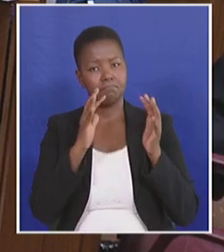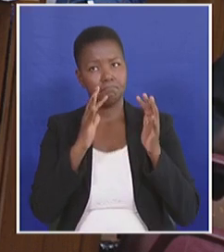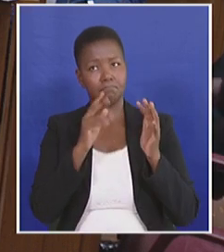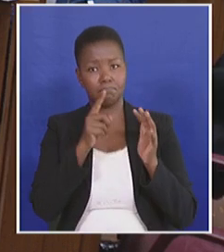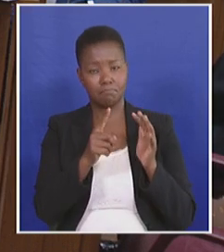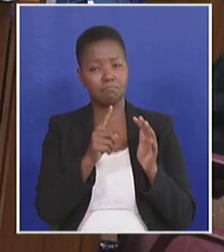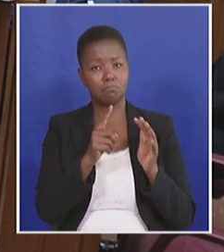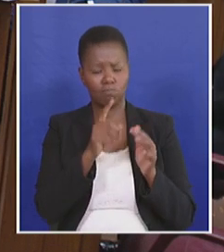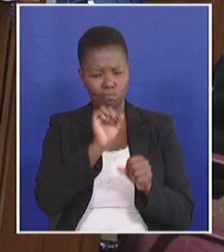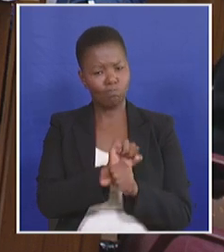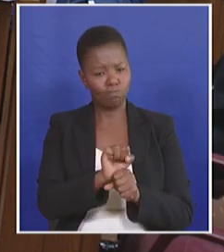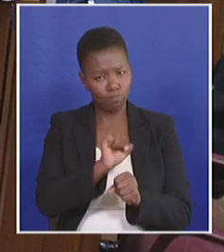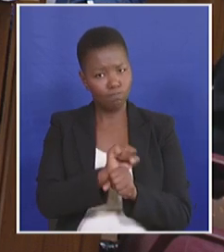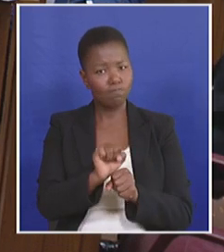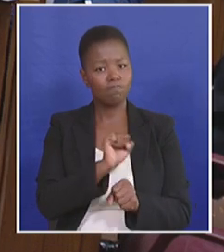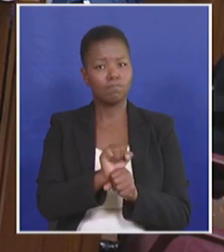police service from